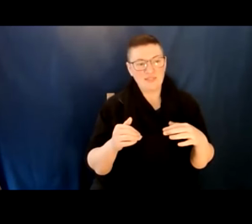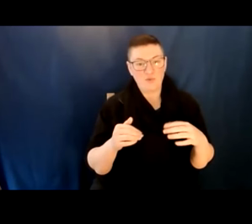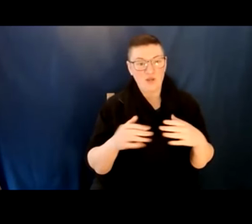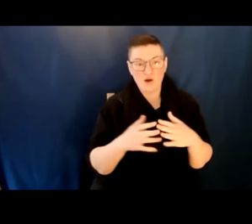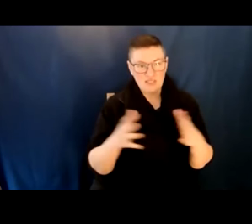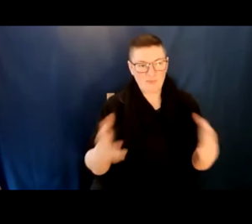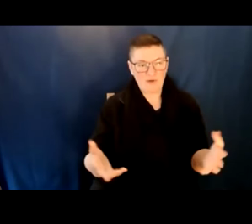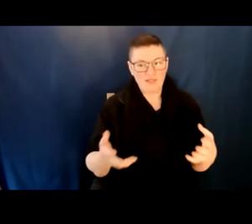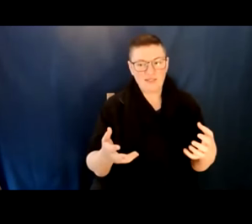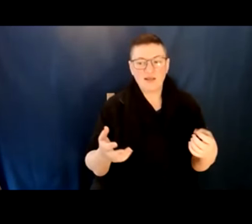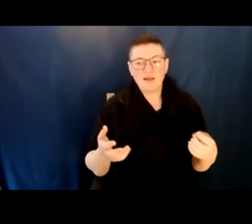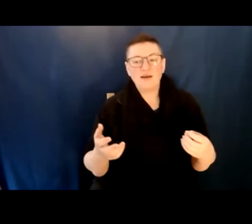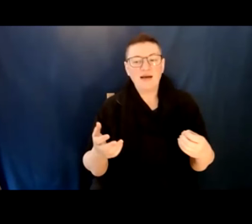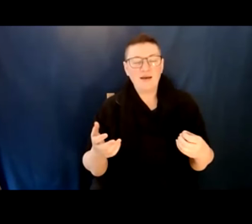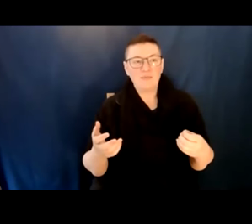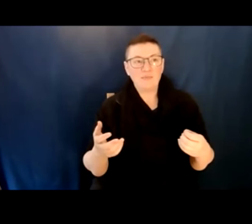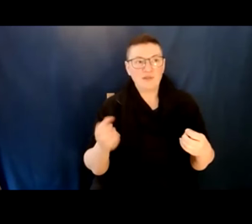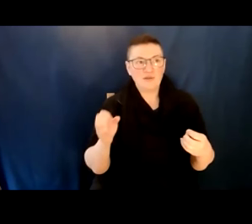concepts that we all experience,